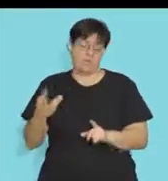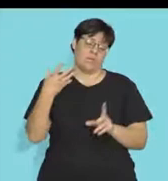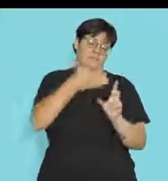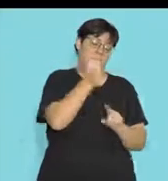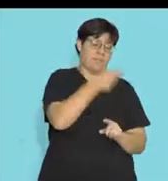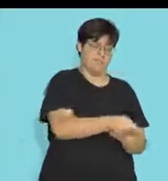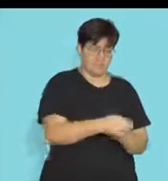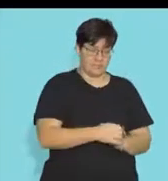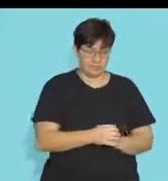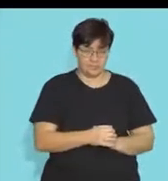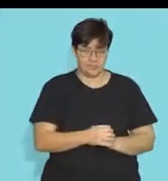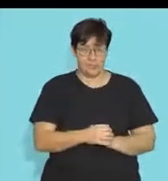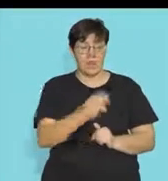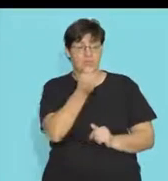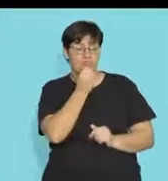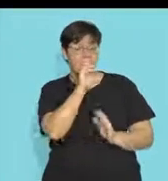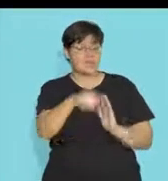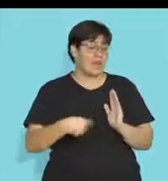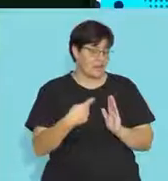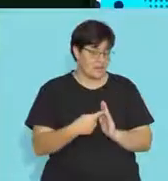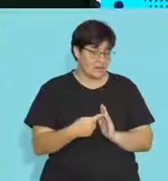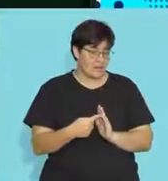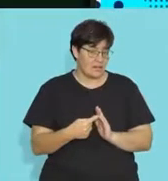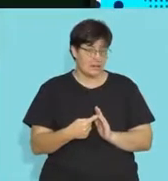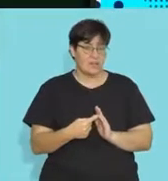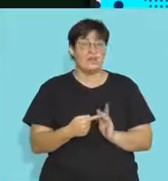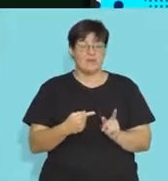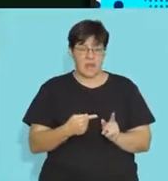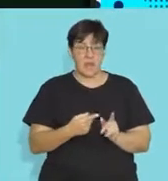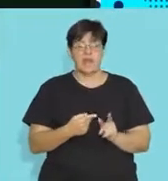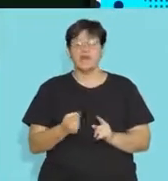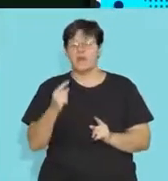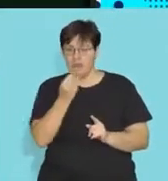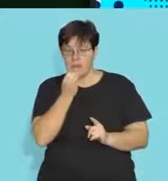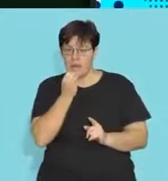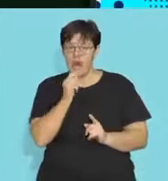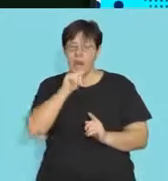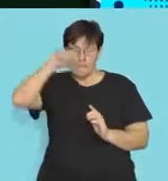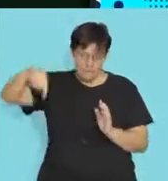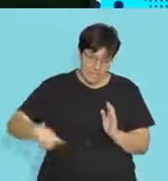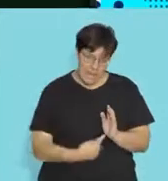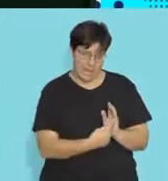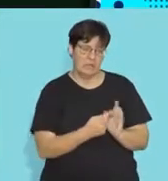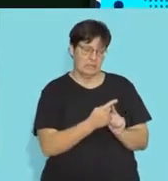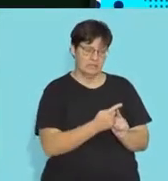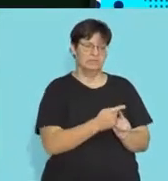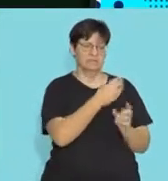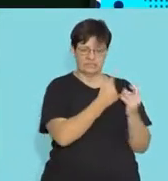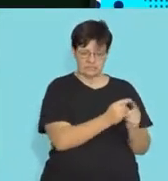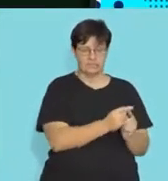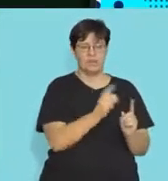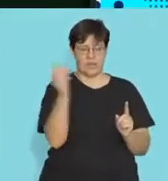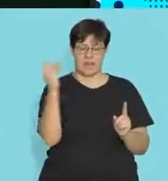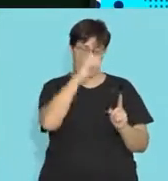need. When we refer to the nutrient cycle, it's important that we understand that the nutrients need to return back into the biotic components so